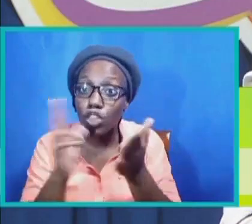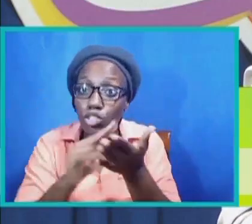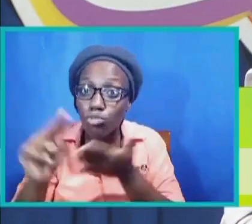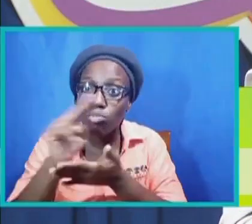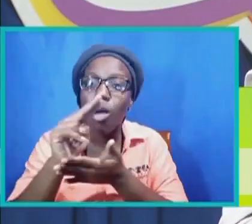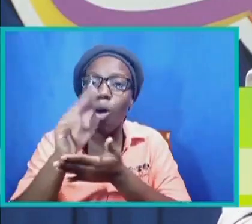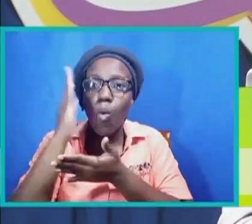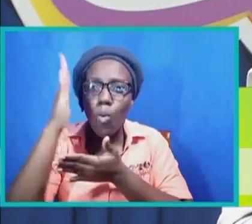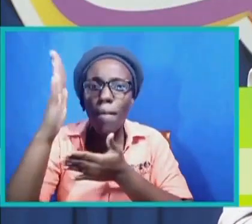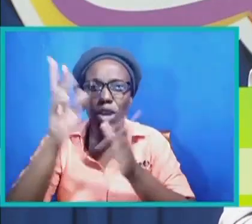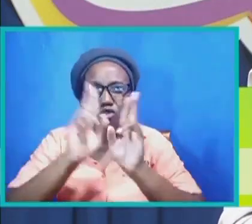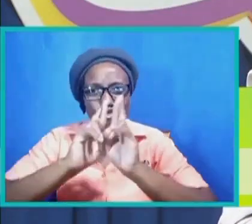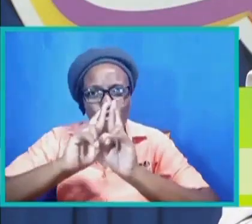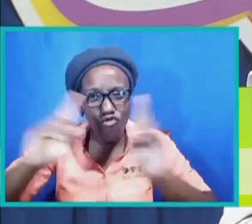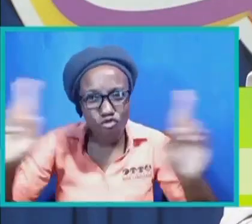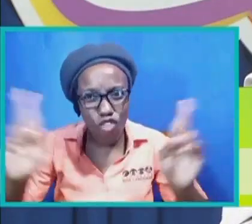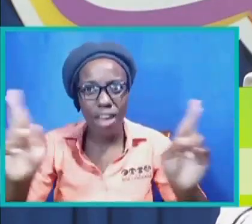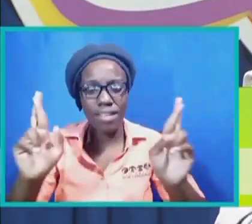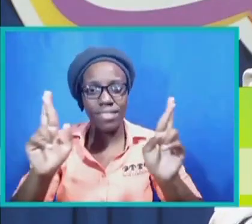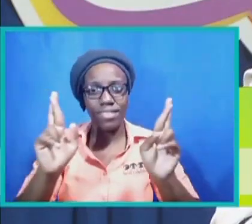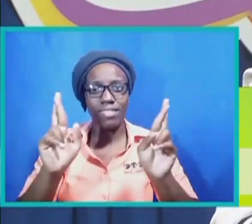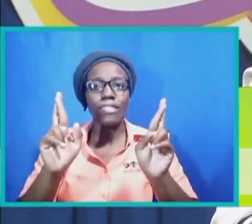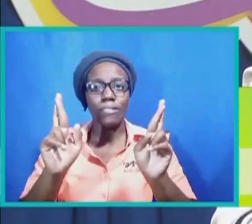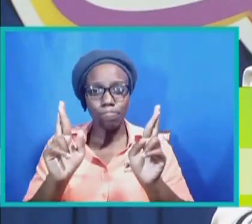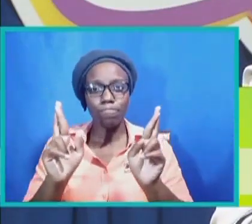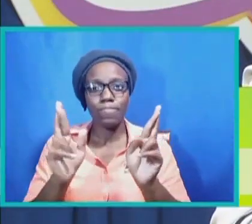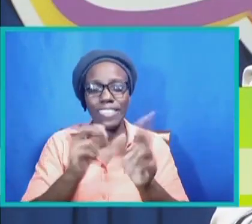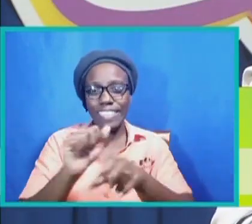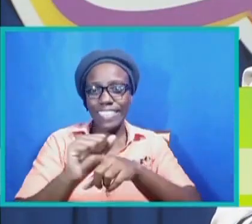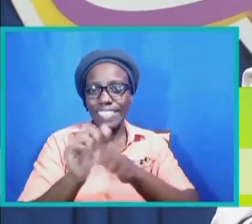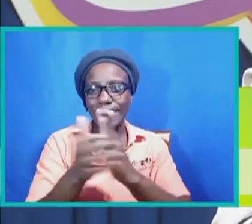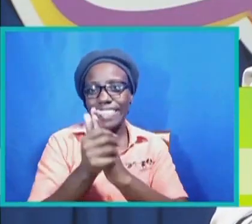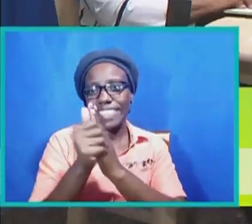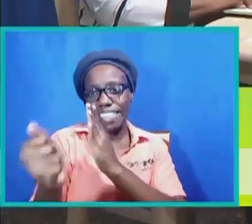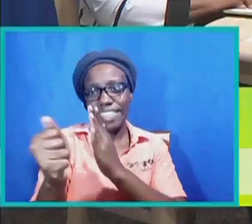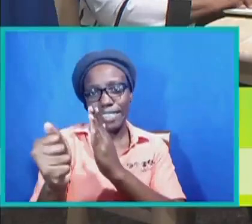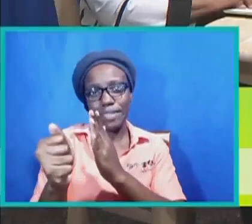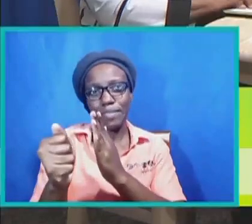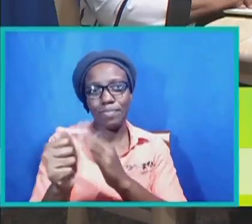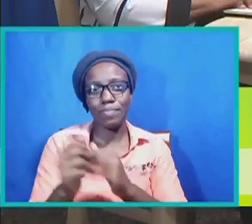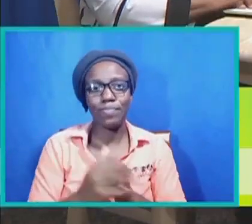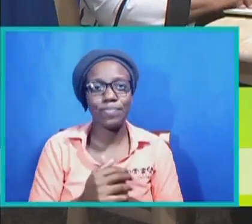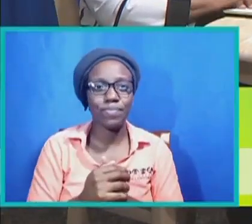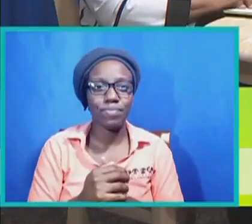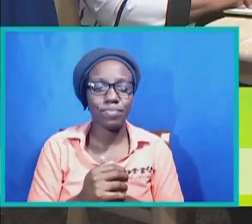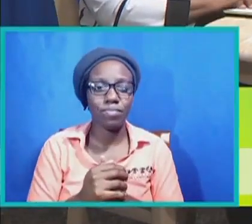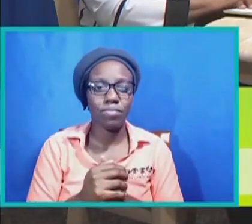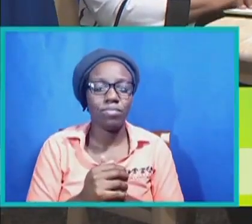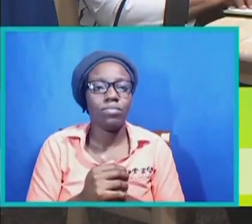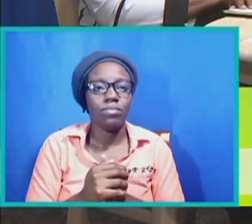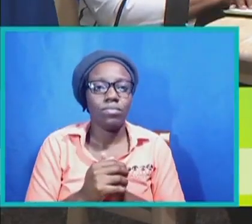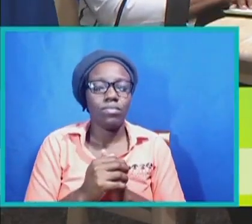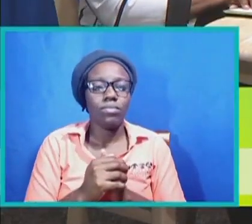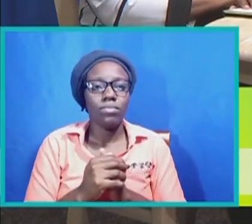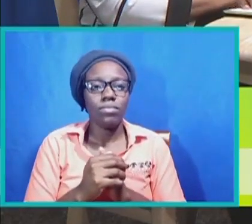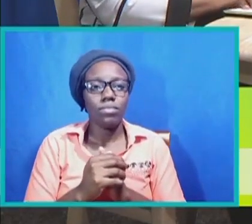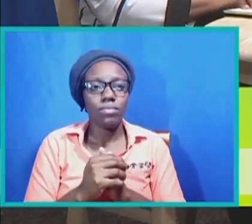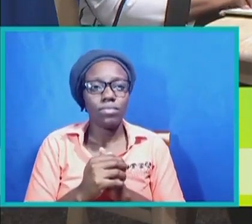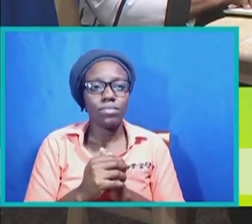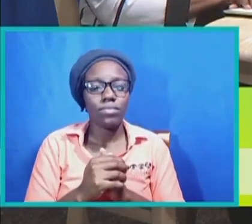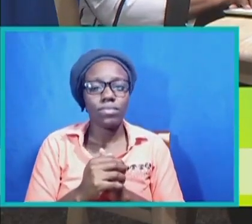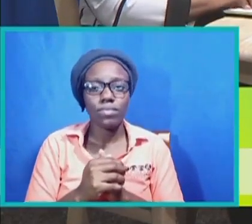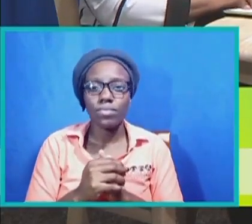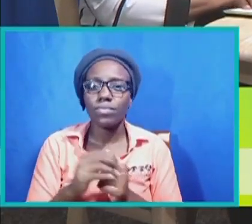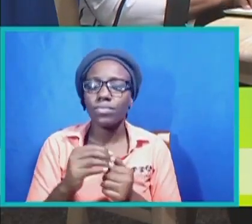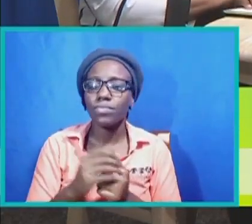radically revisit that to see how we can make that more impactful. And with that, I want to ask Mr. Sicharan, even before we look at the